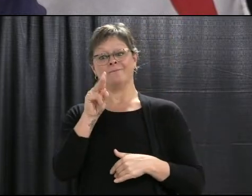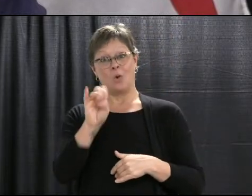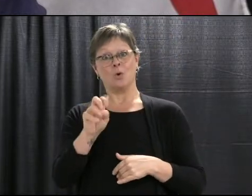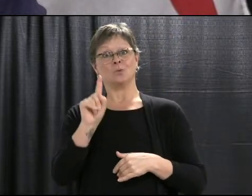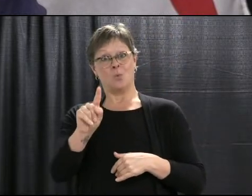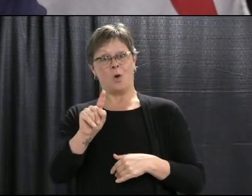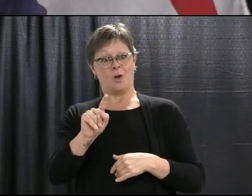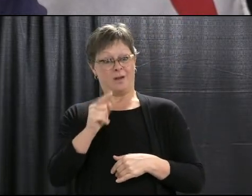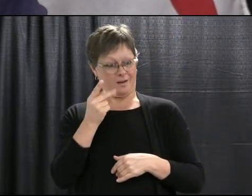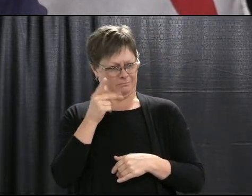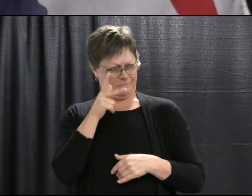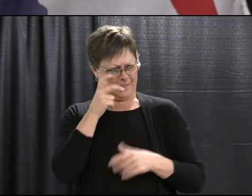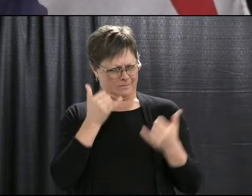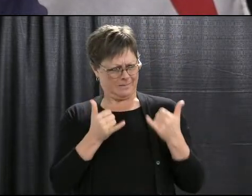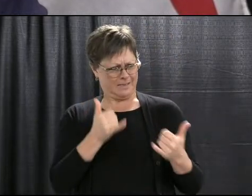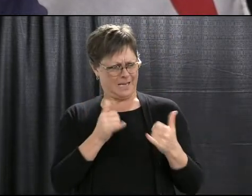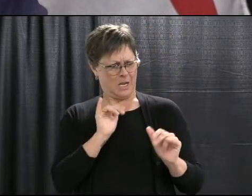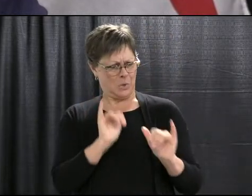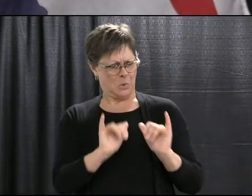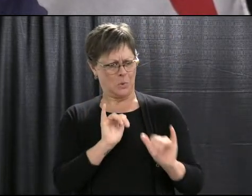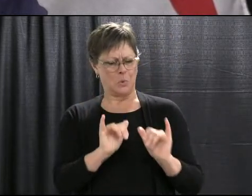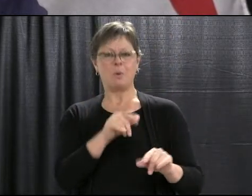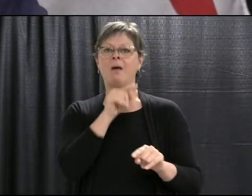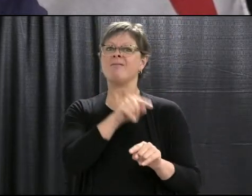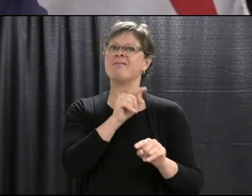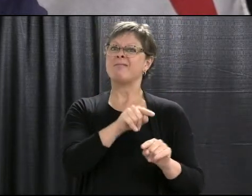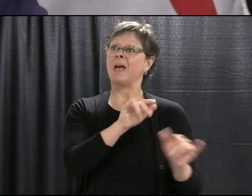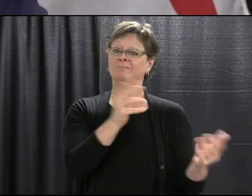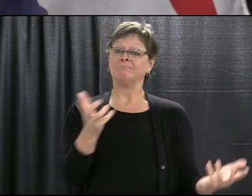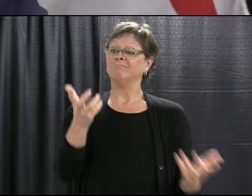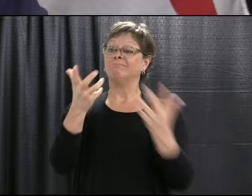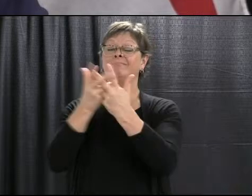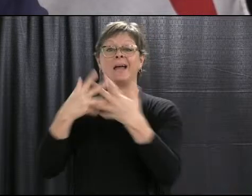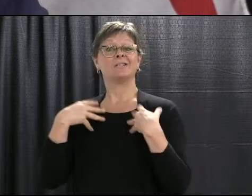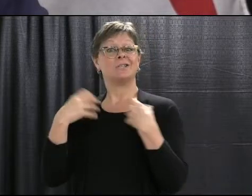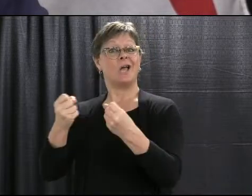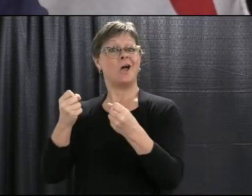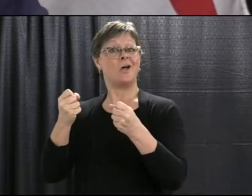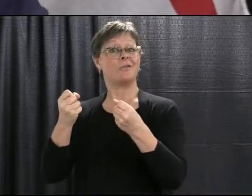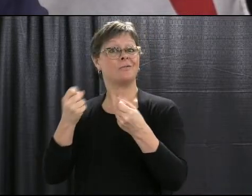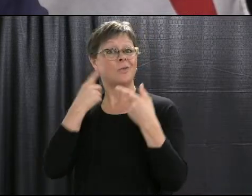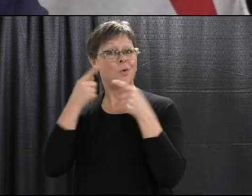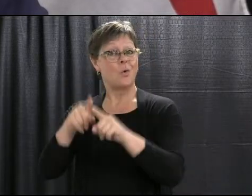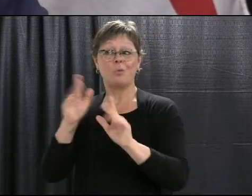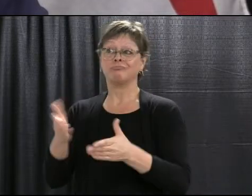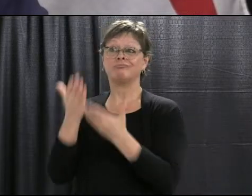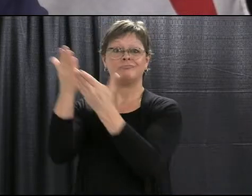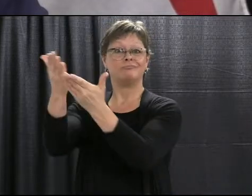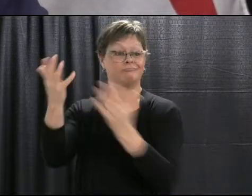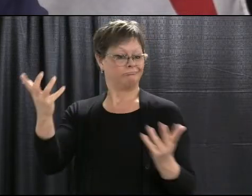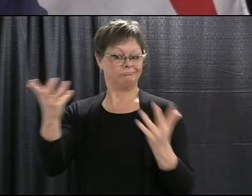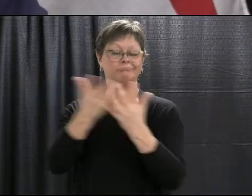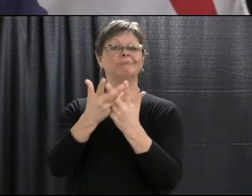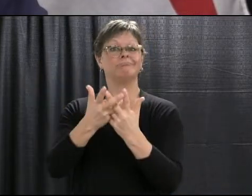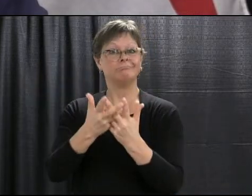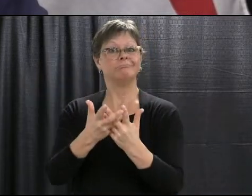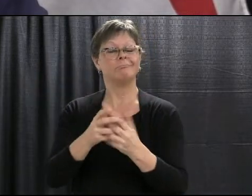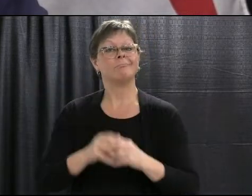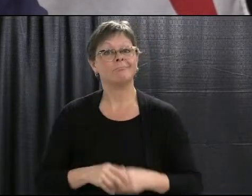is very consistent with the recommendations made by the Health Accord. The thought processes